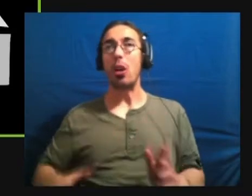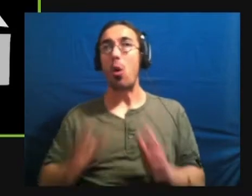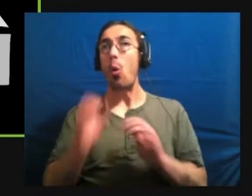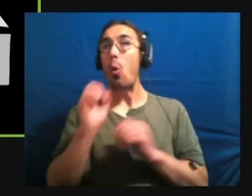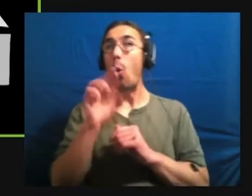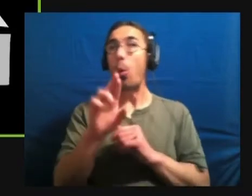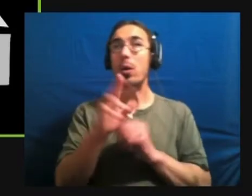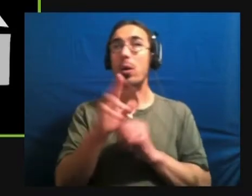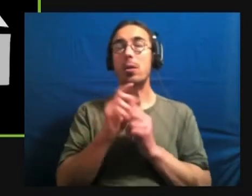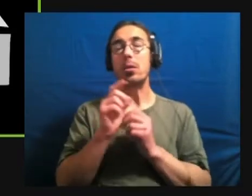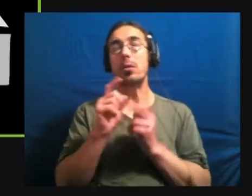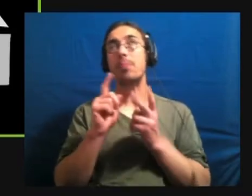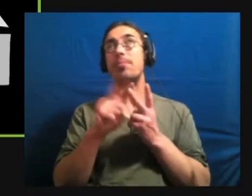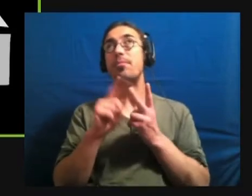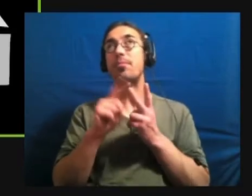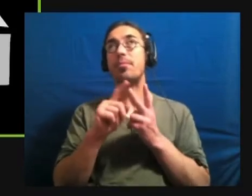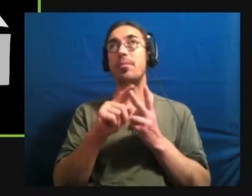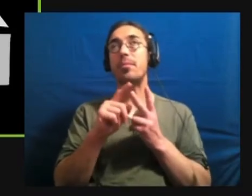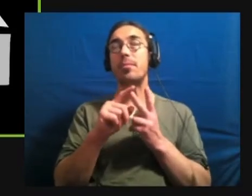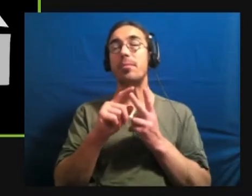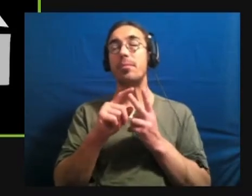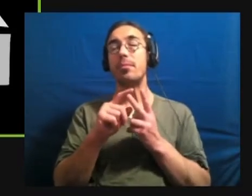as